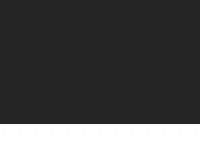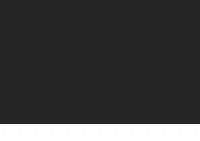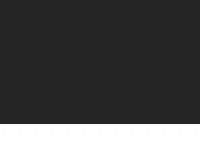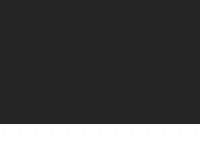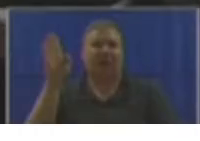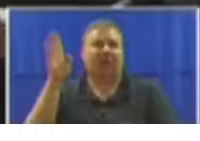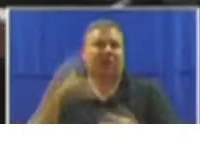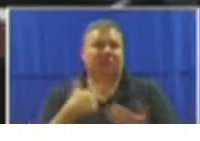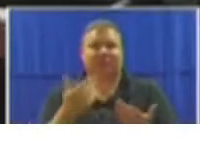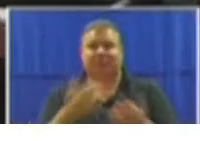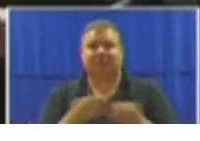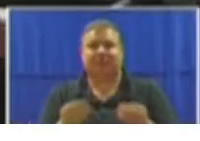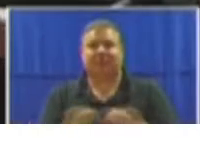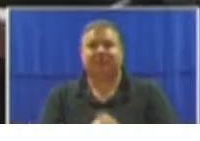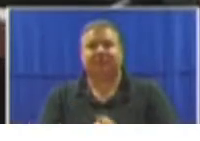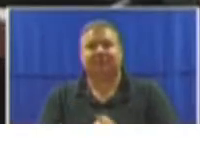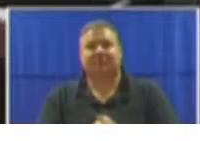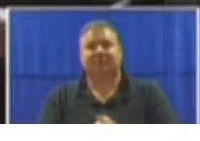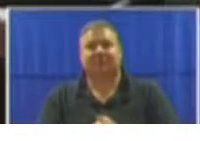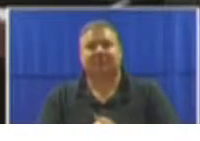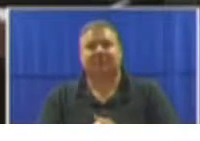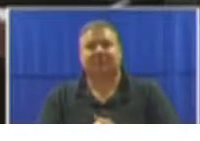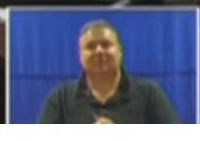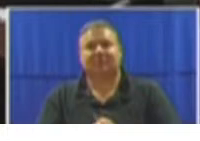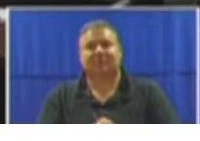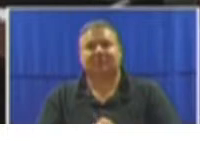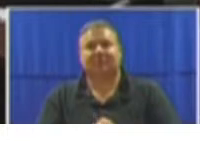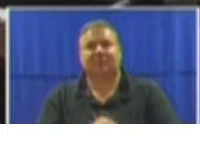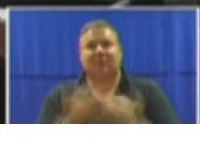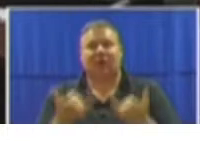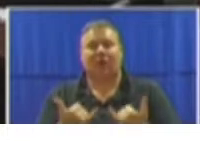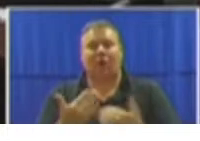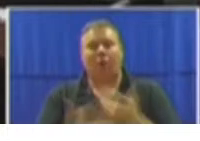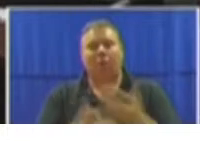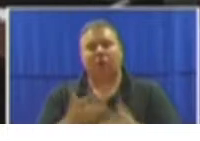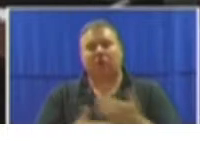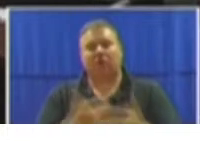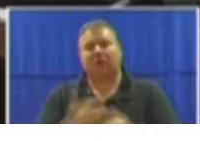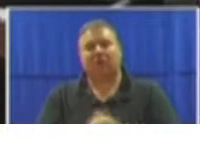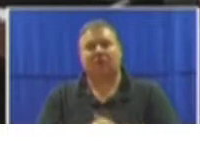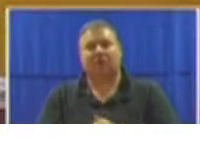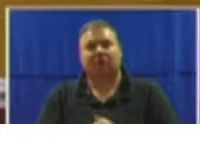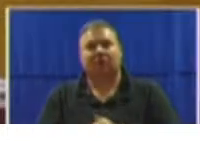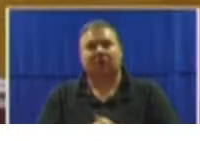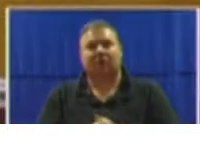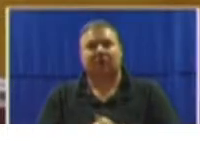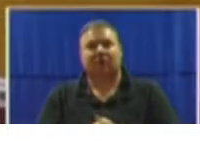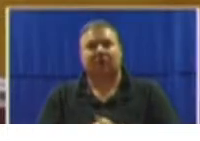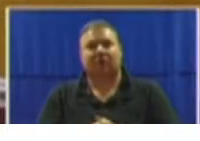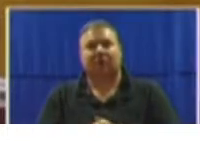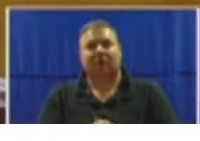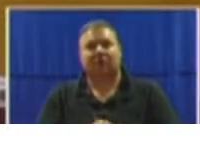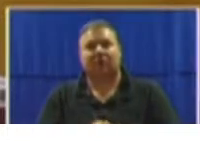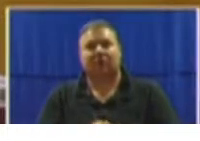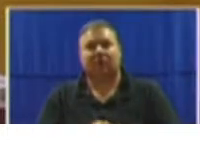Okay, no, thanks. Unfortunately, we now proceed and I recognize the